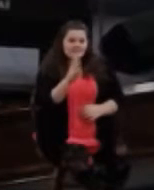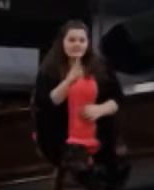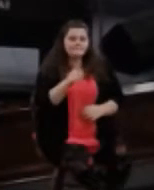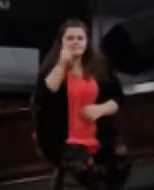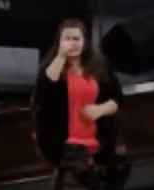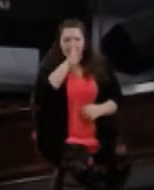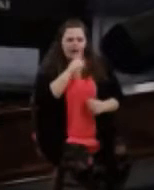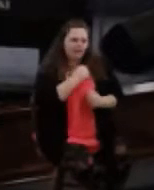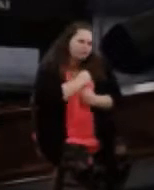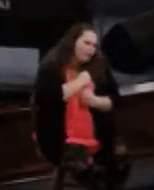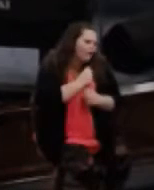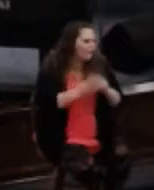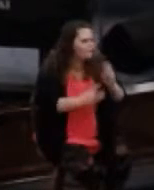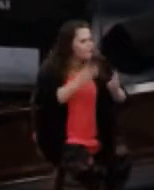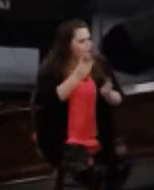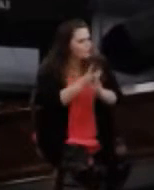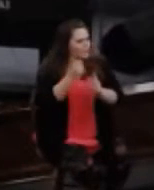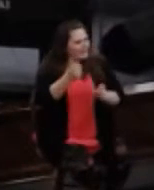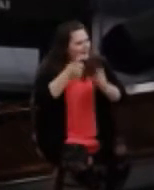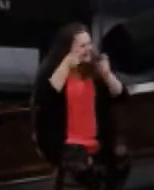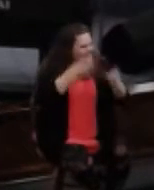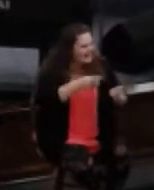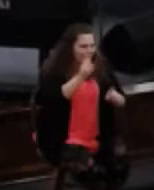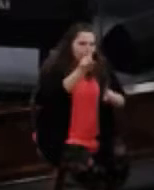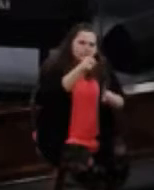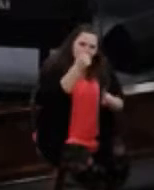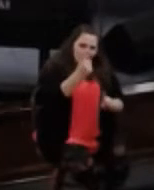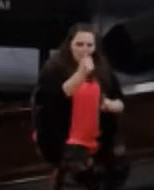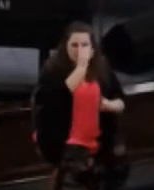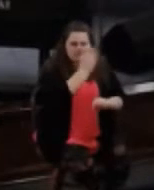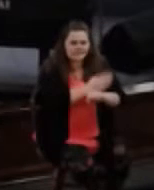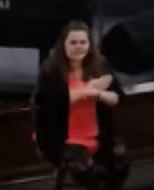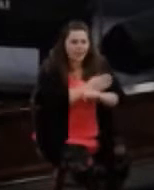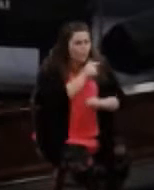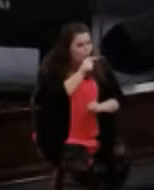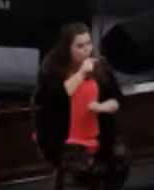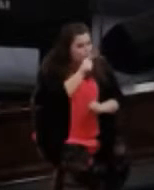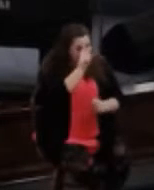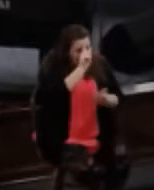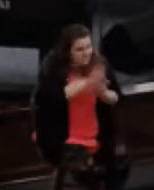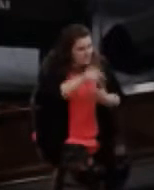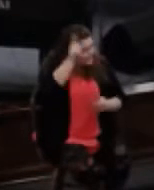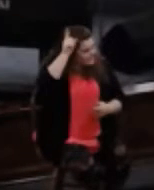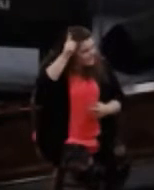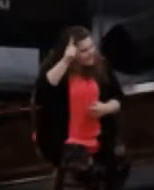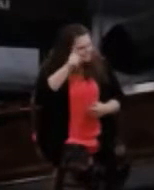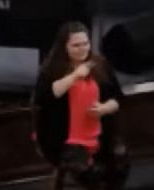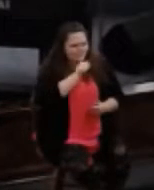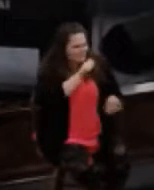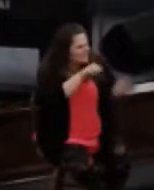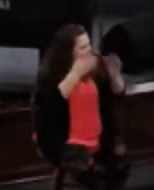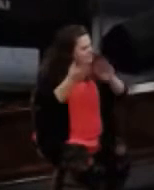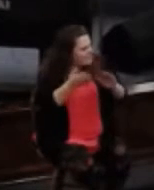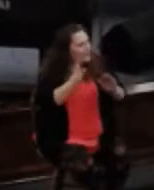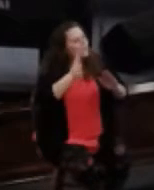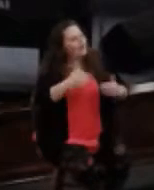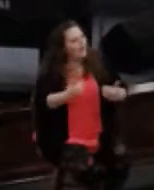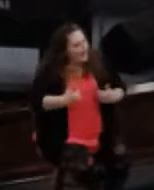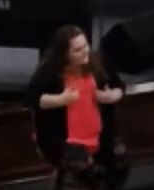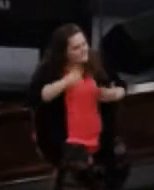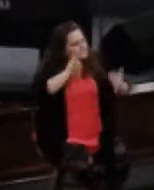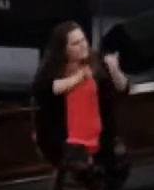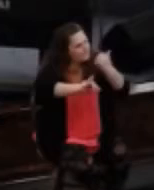world that he gave his one and only Son, that whoever believes in him shall not perish, but will